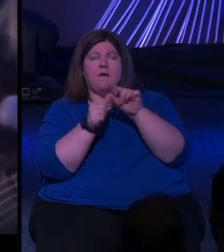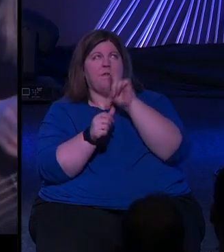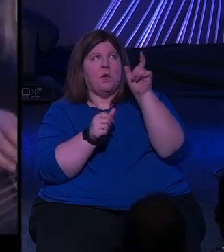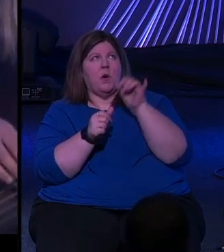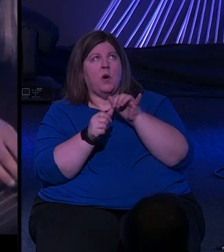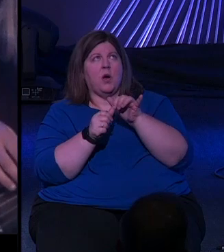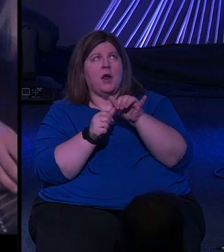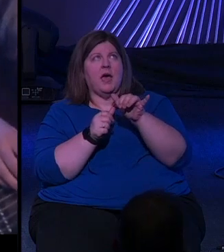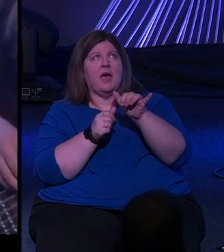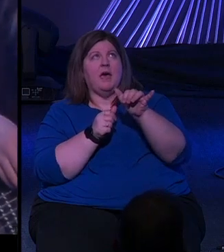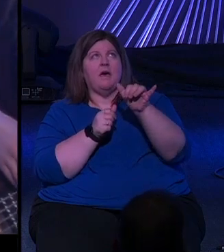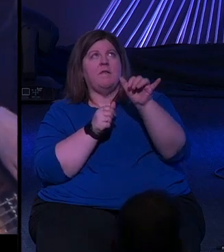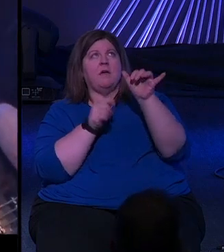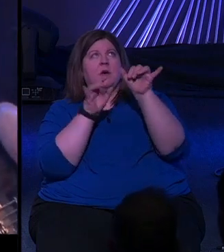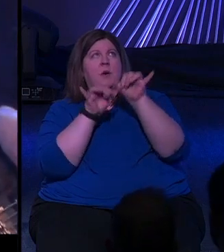thou